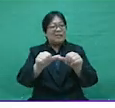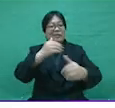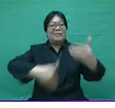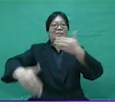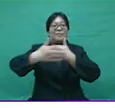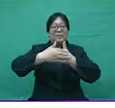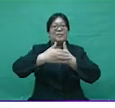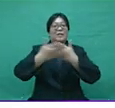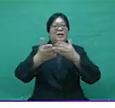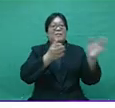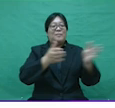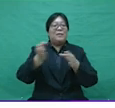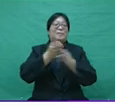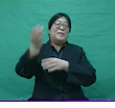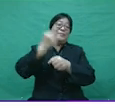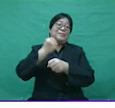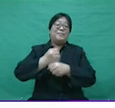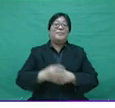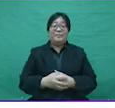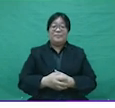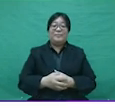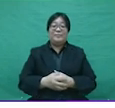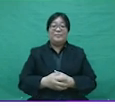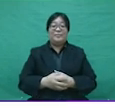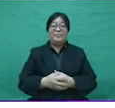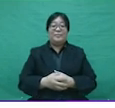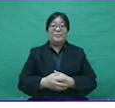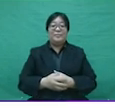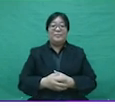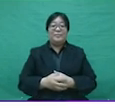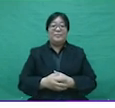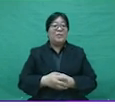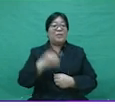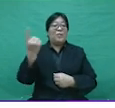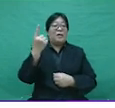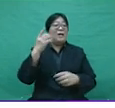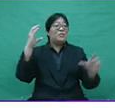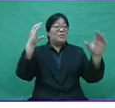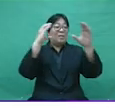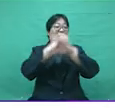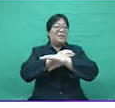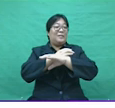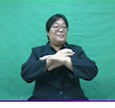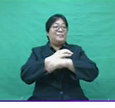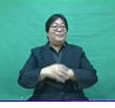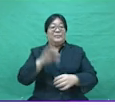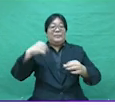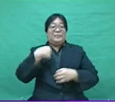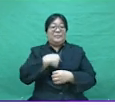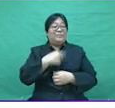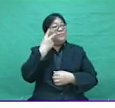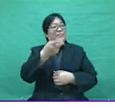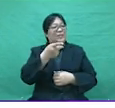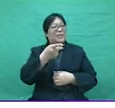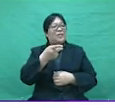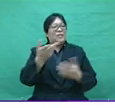sustainable recovery of the labor market. What are the challenges that we see if we look